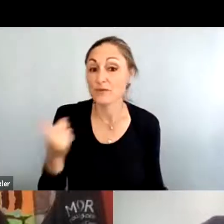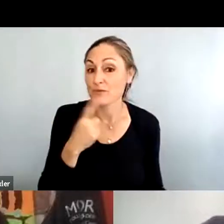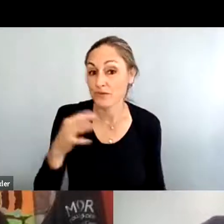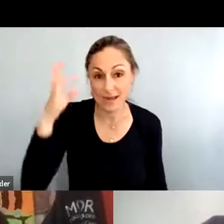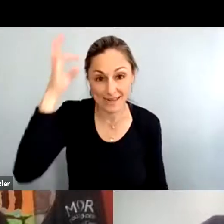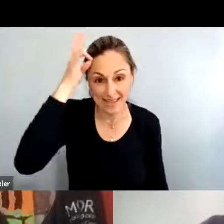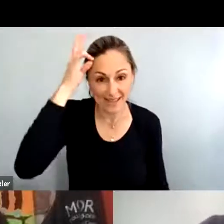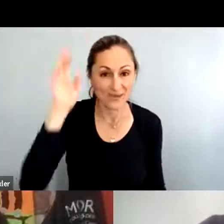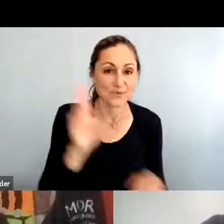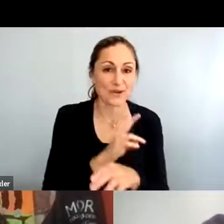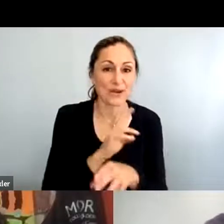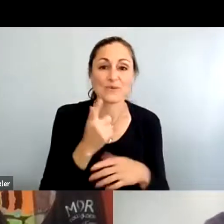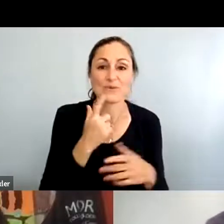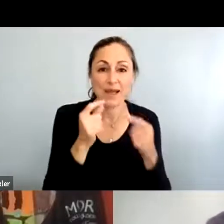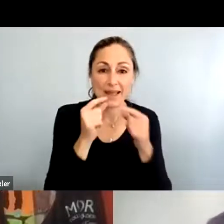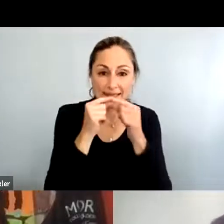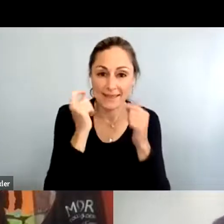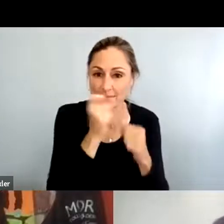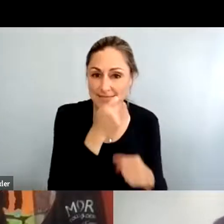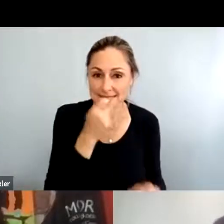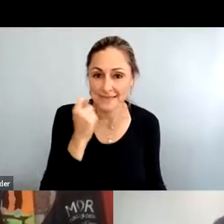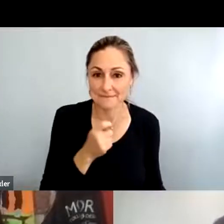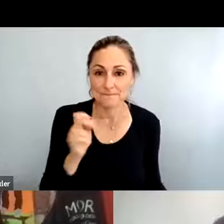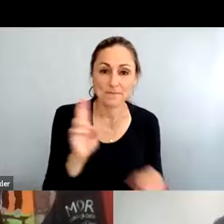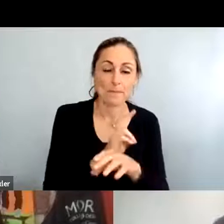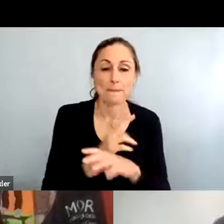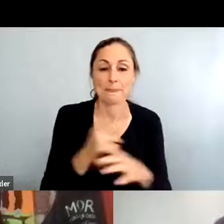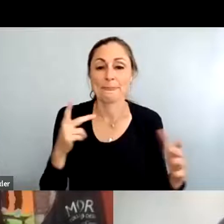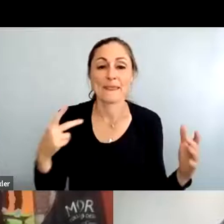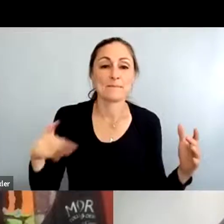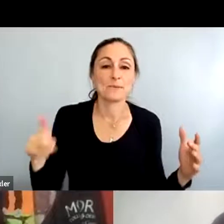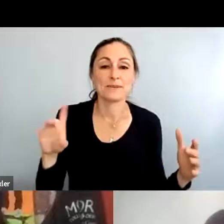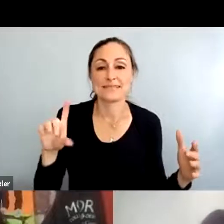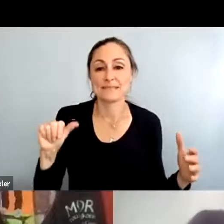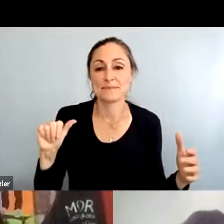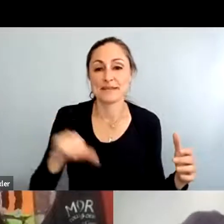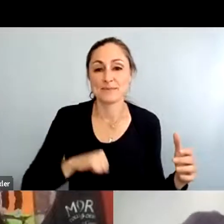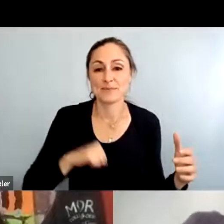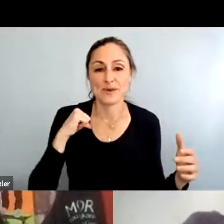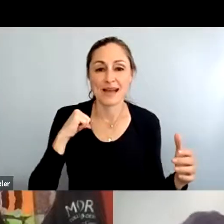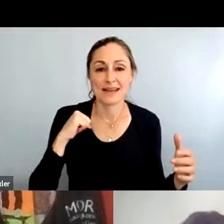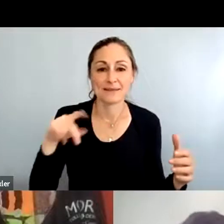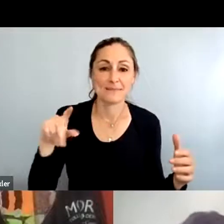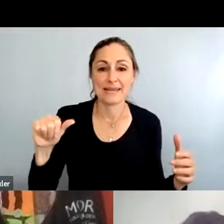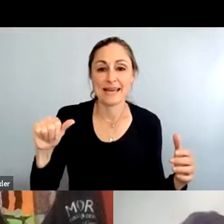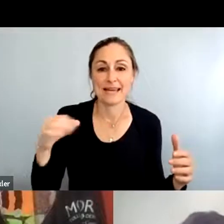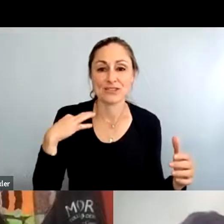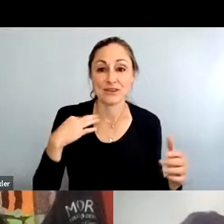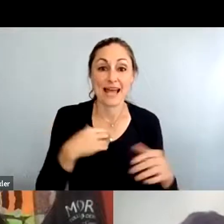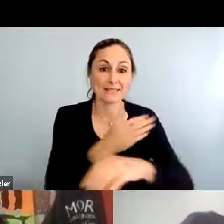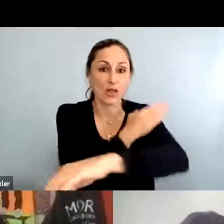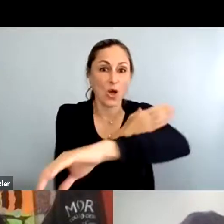wearing red lipstick, and I'm wearing my purple Disability Pride PA shirt, which I love. It's got long sleeves, and